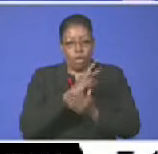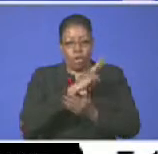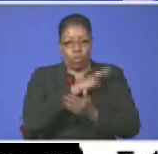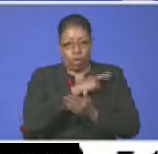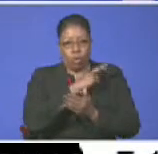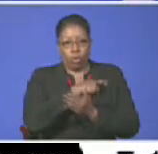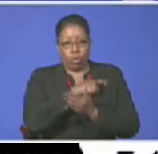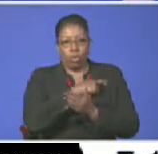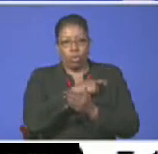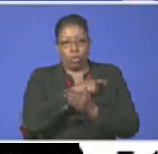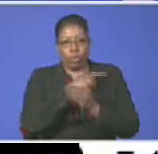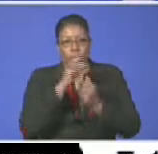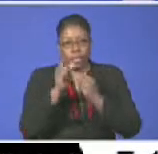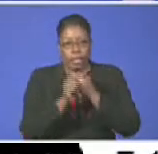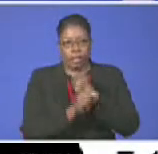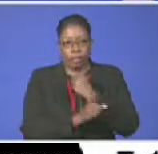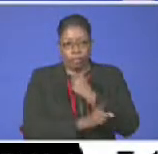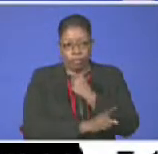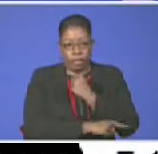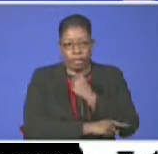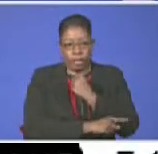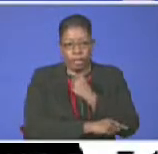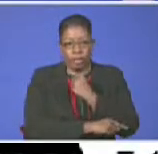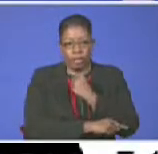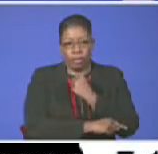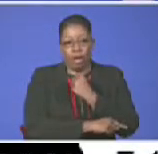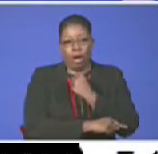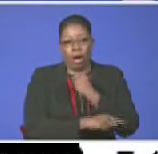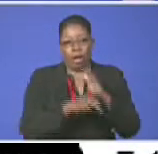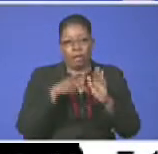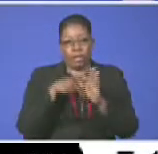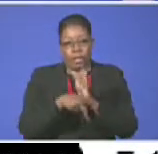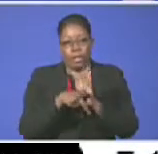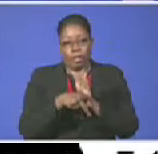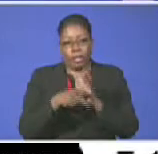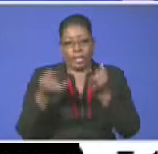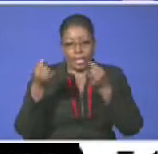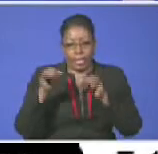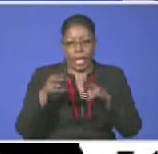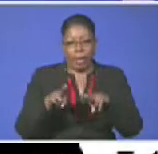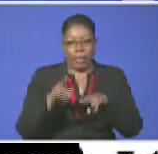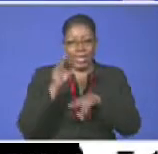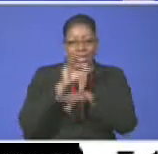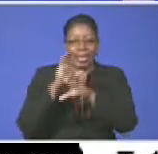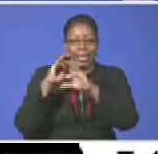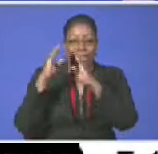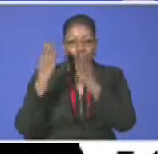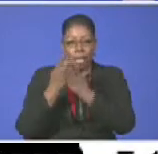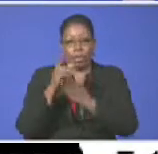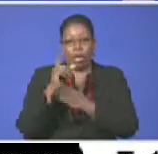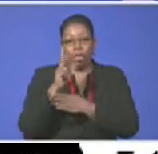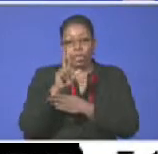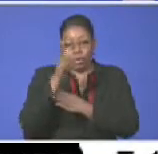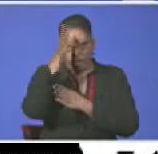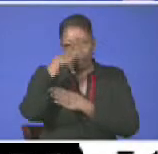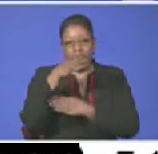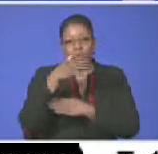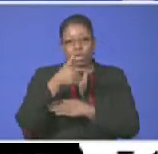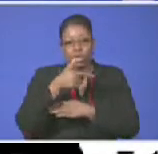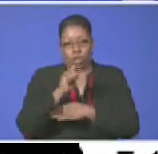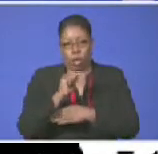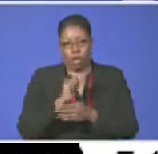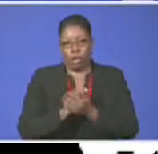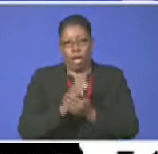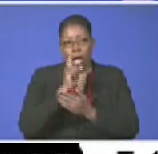convicted of manslaughter and attempted murder stemming from an incident outside a nightclub in which three men were shot, and one of them,